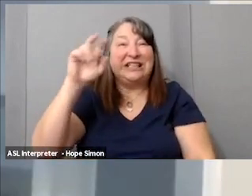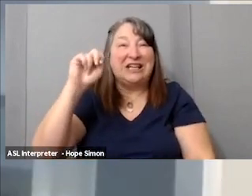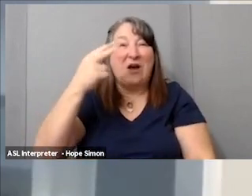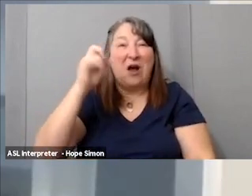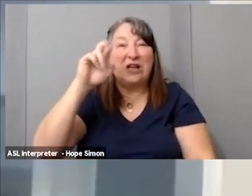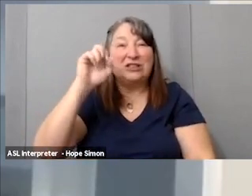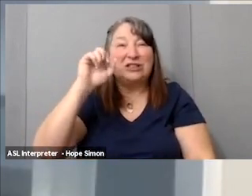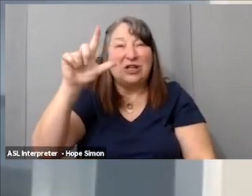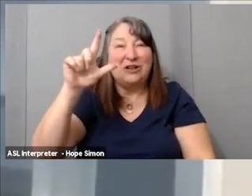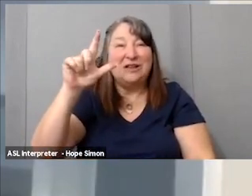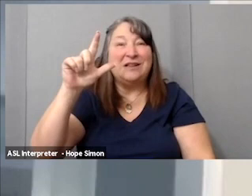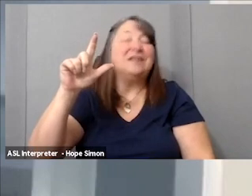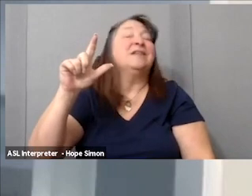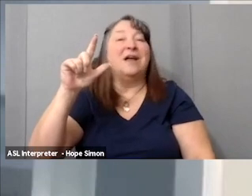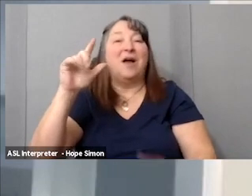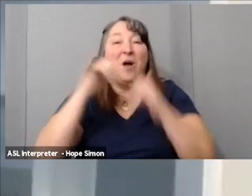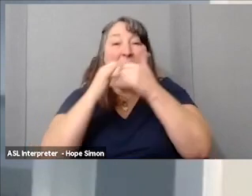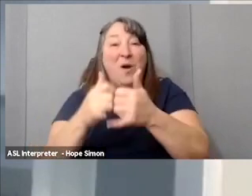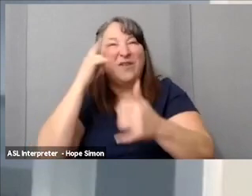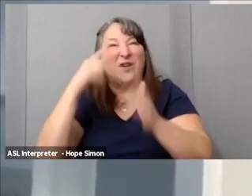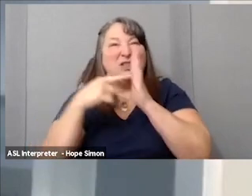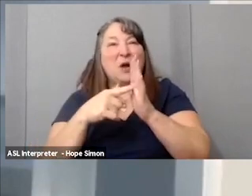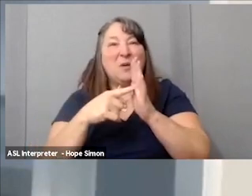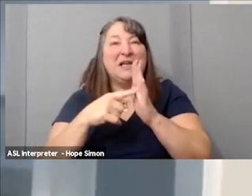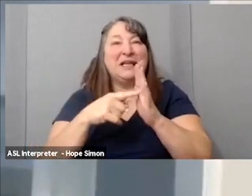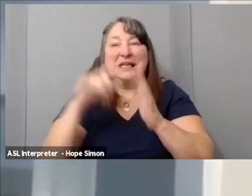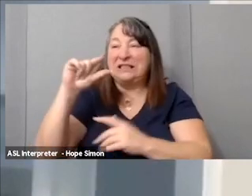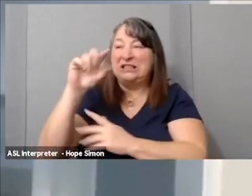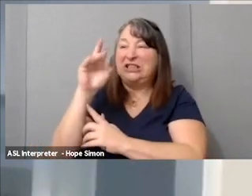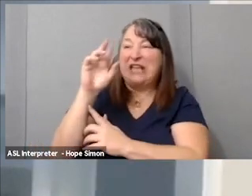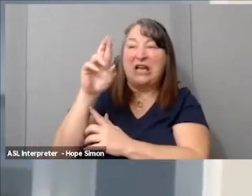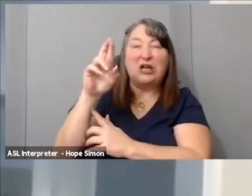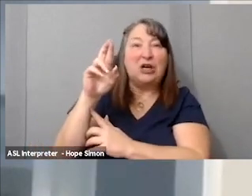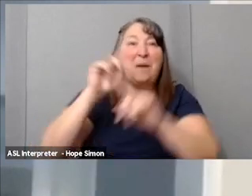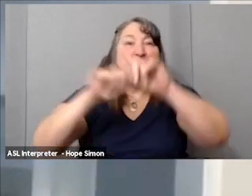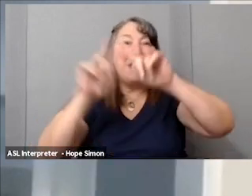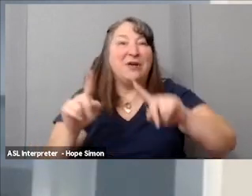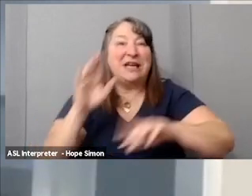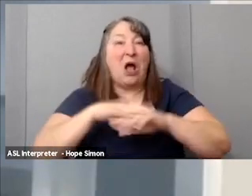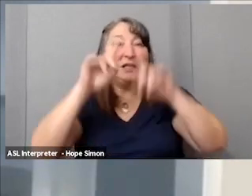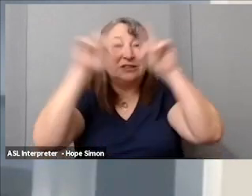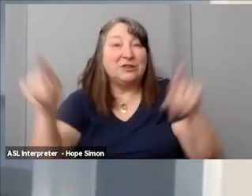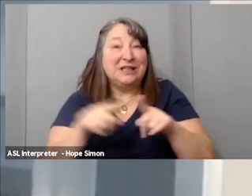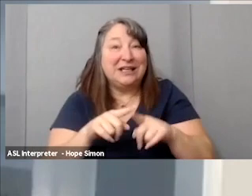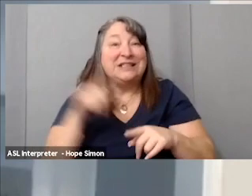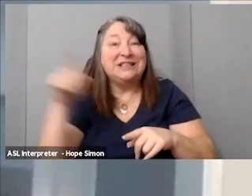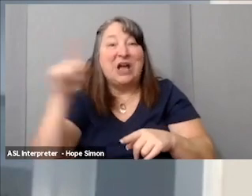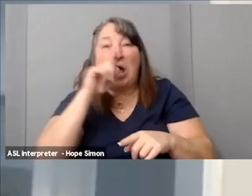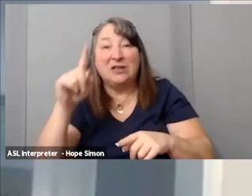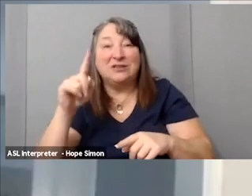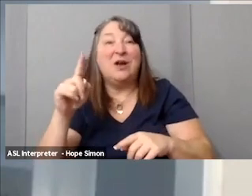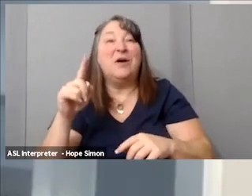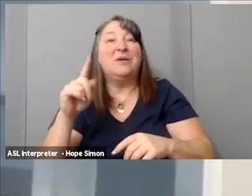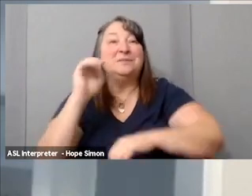promoting gender parity on screen. She's also the founder of the chair of the Geena Davis Institute on